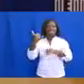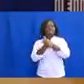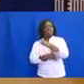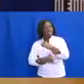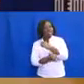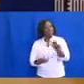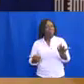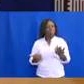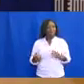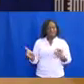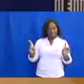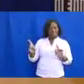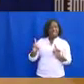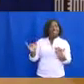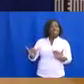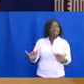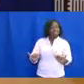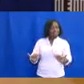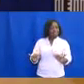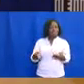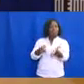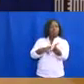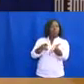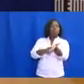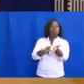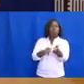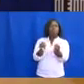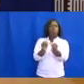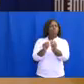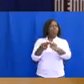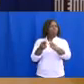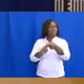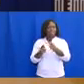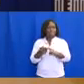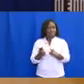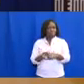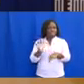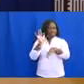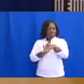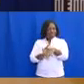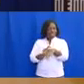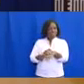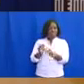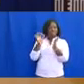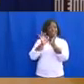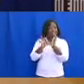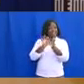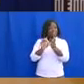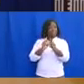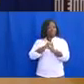who have done so and recorded spikes in their infection case counts.